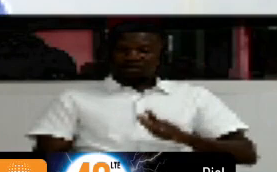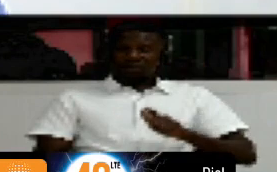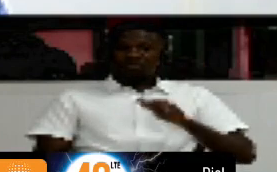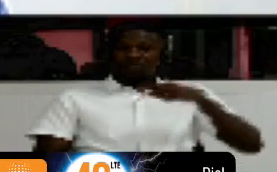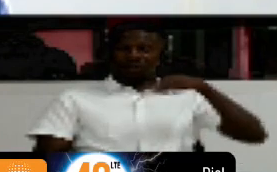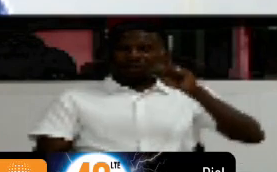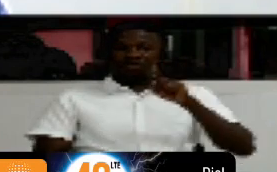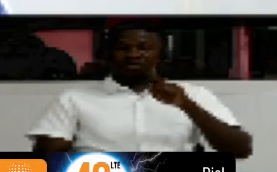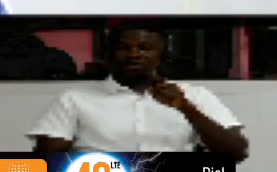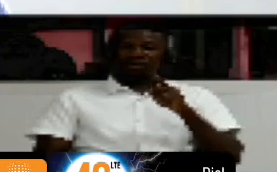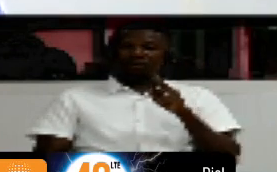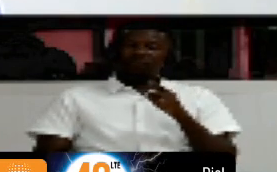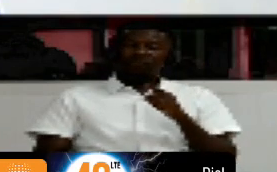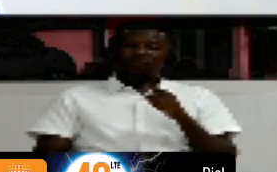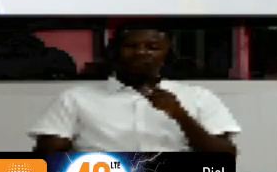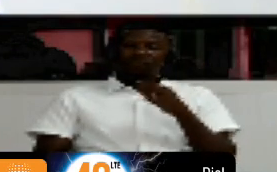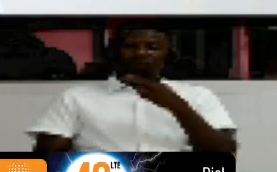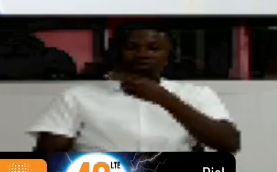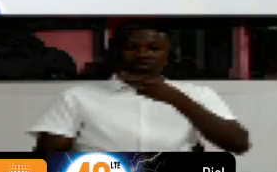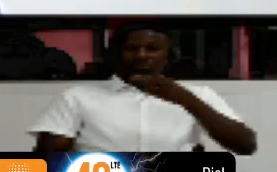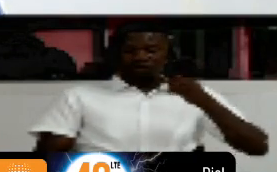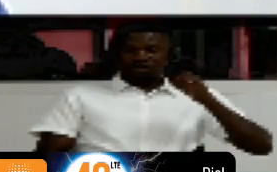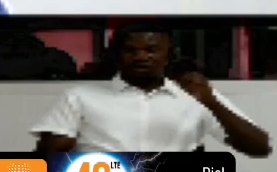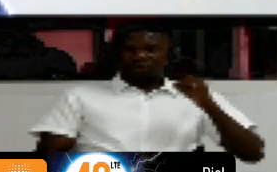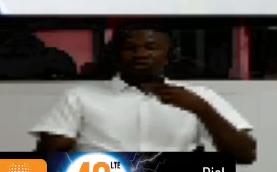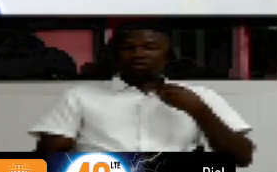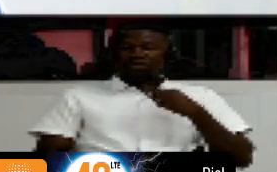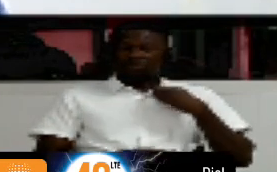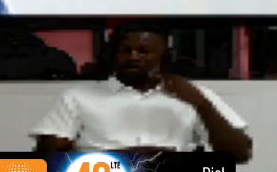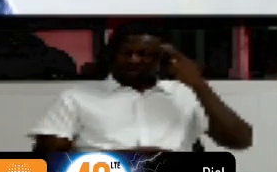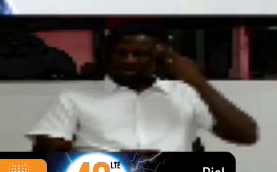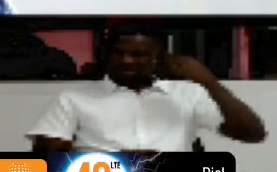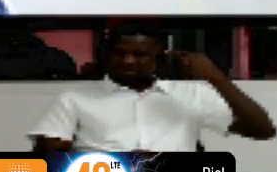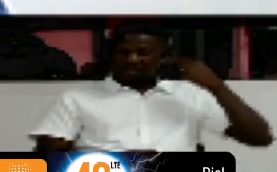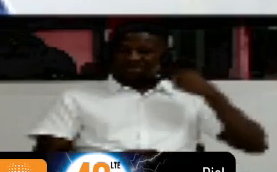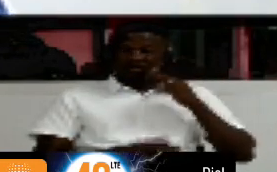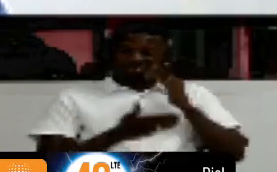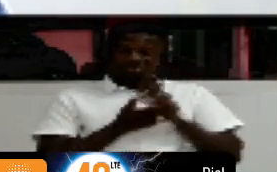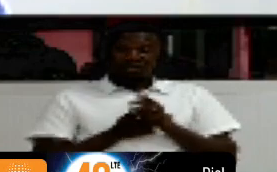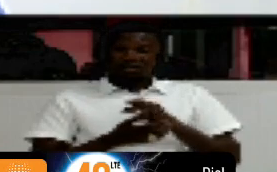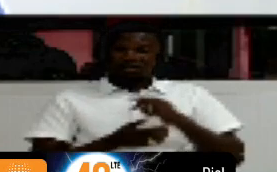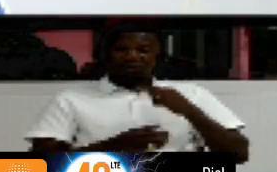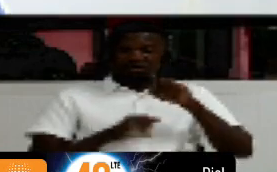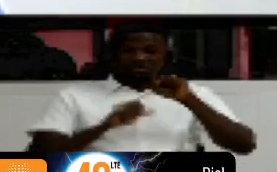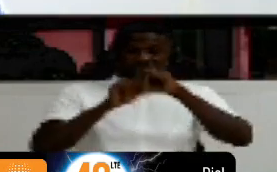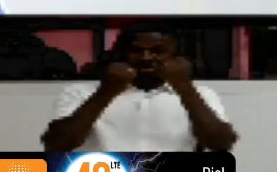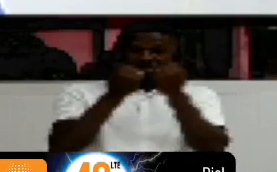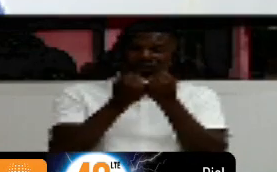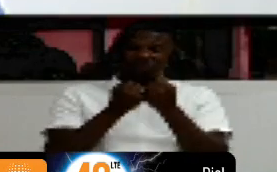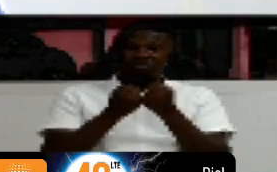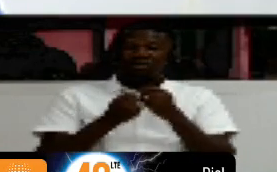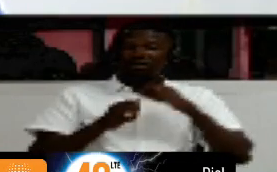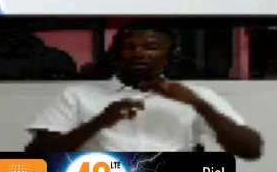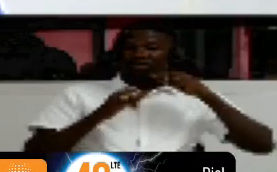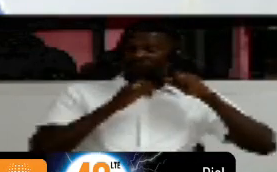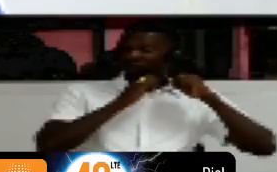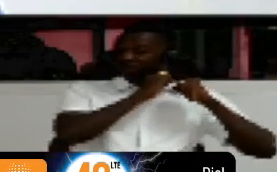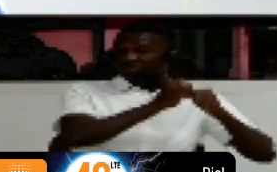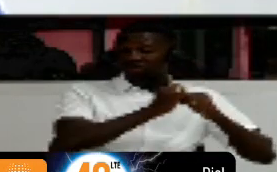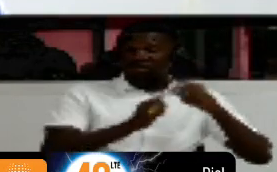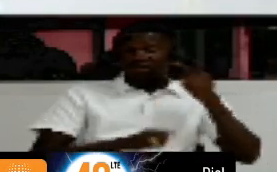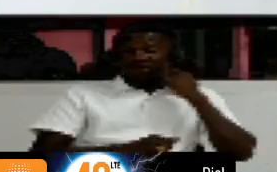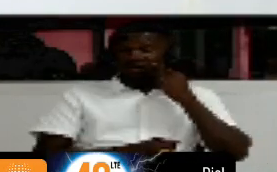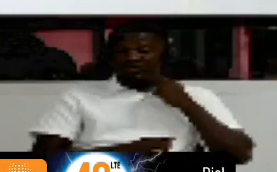11, 2017, were days that renewed my faith and trust in society. A historic day, we were marching in solidarity